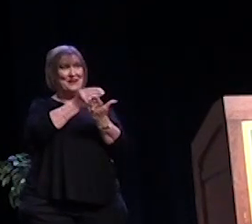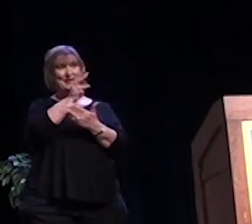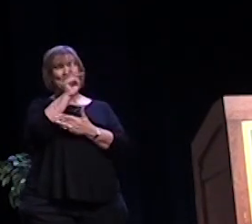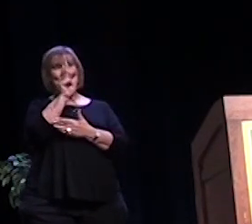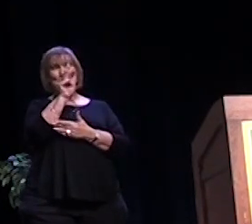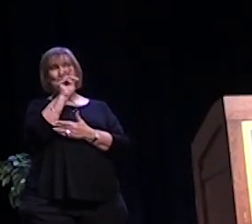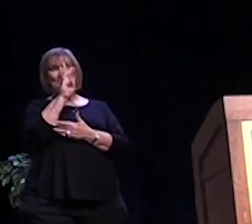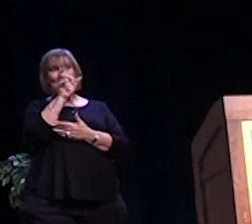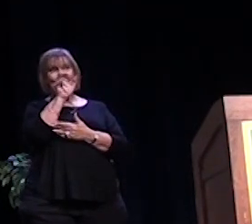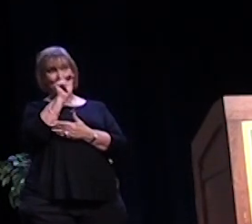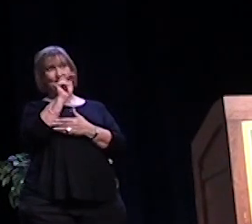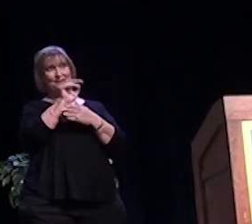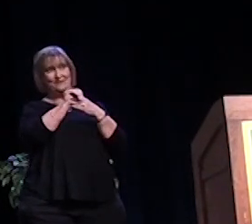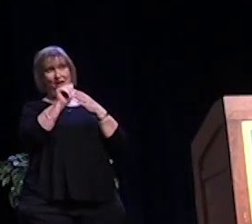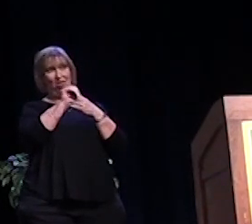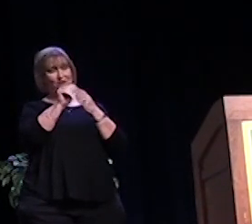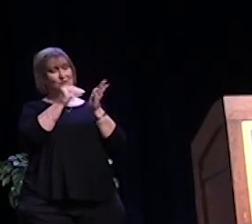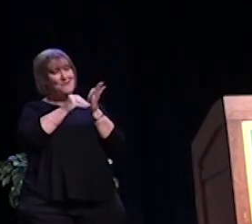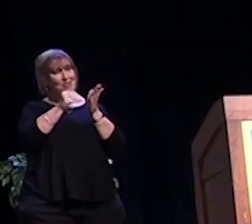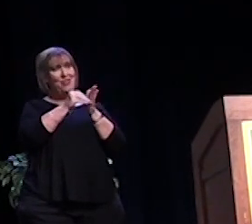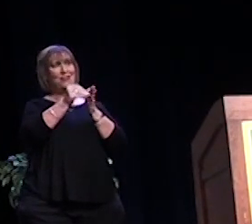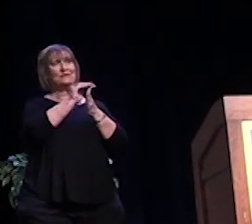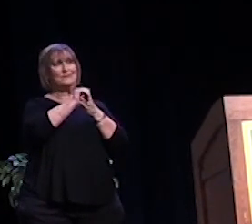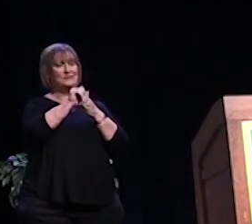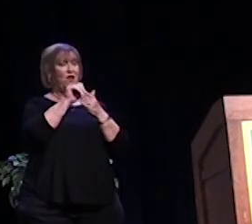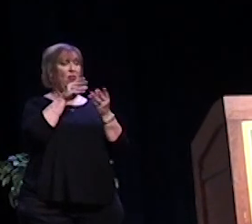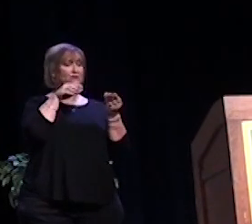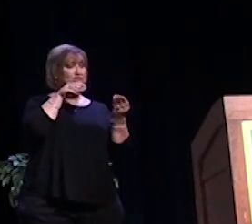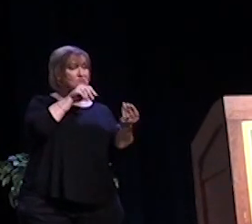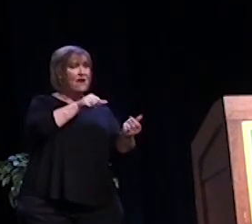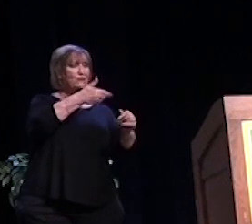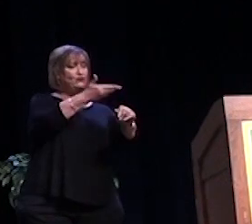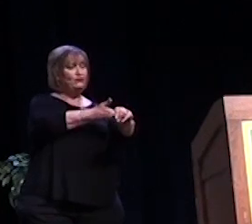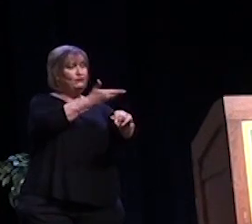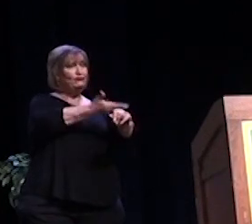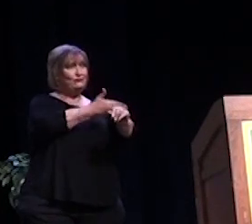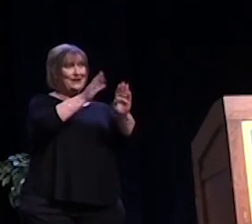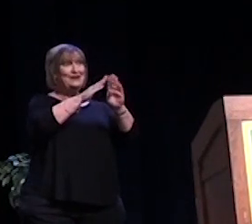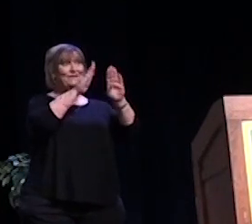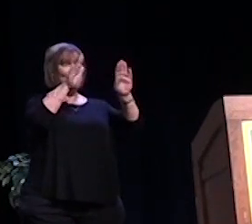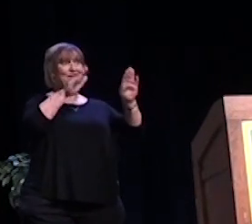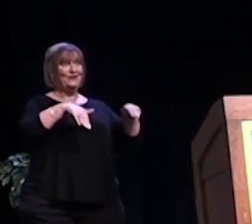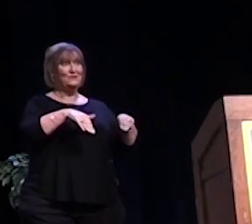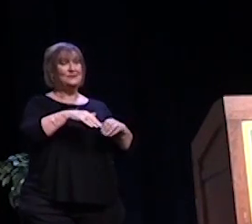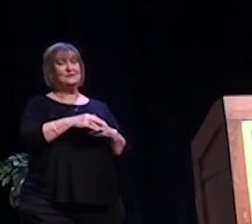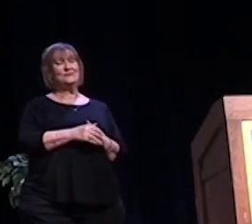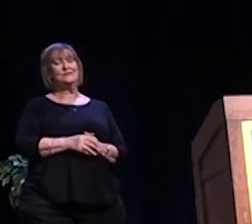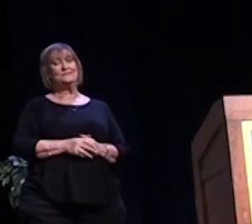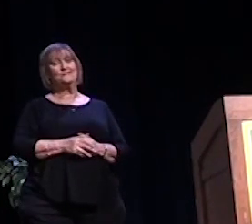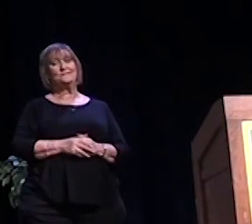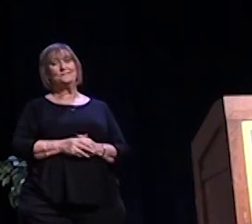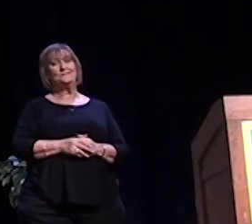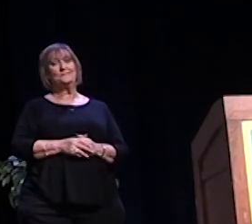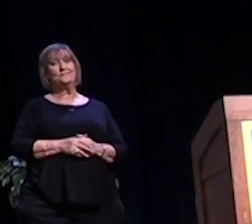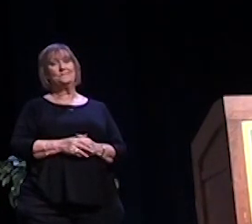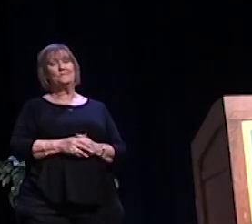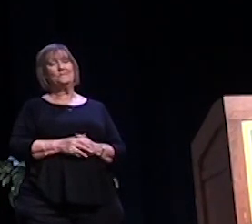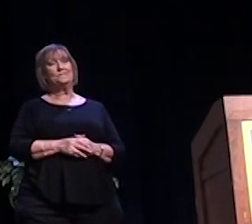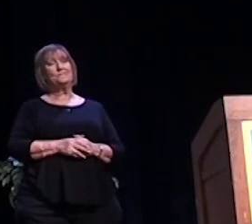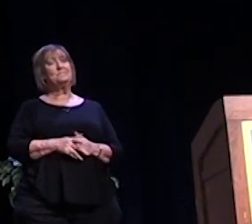towards rehabilitated homes, especially those in the inner city. And you